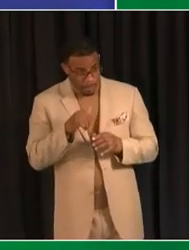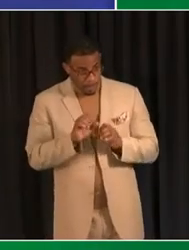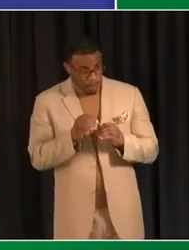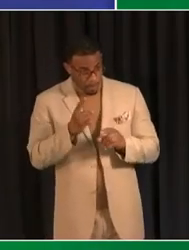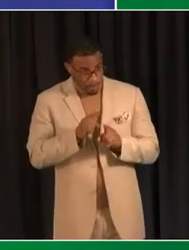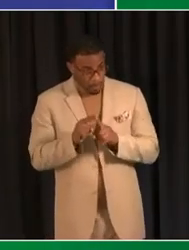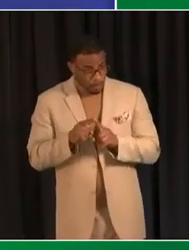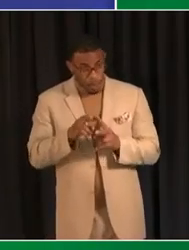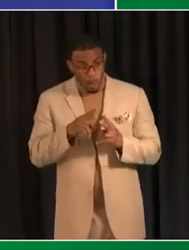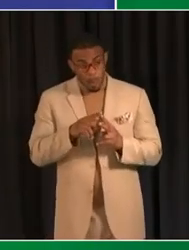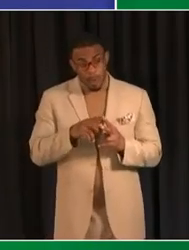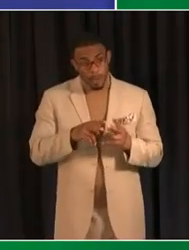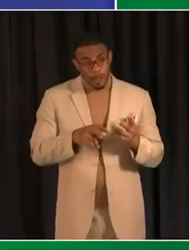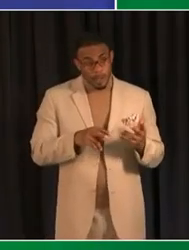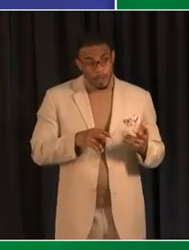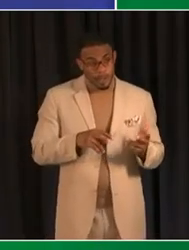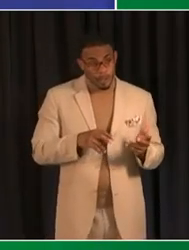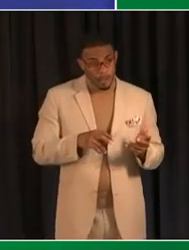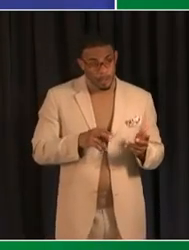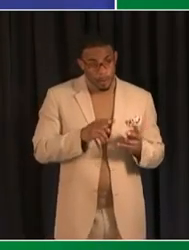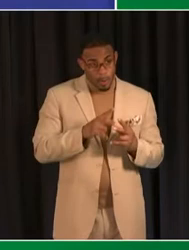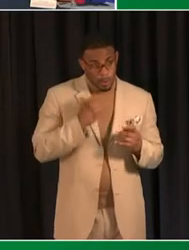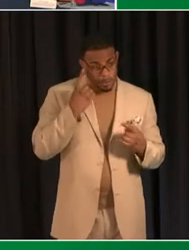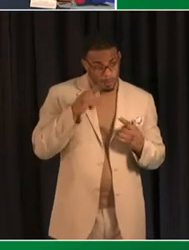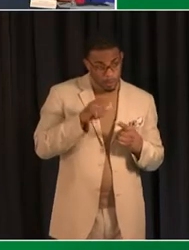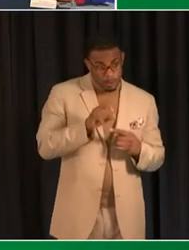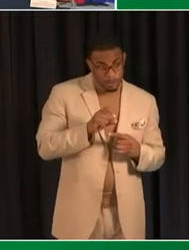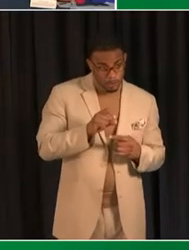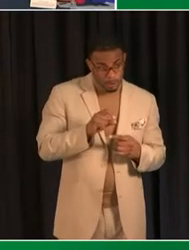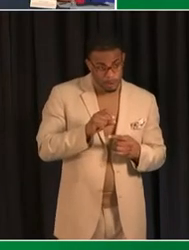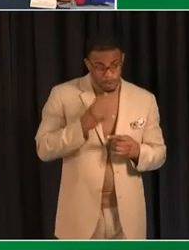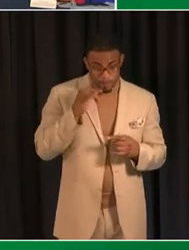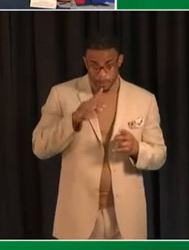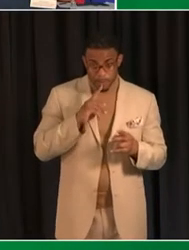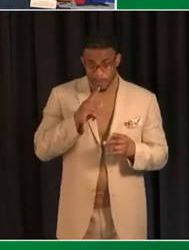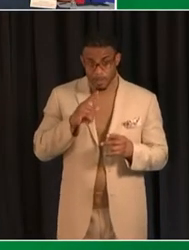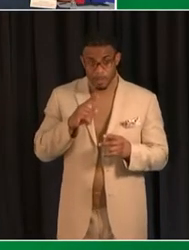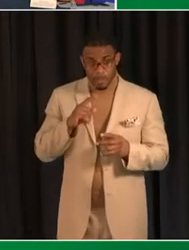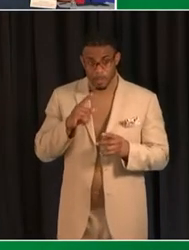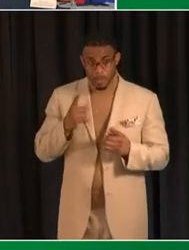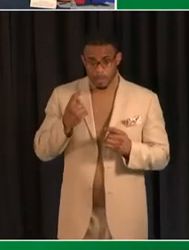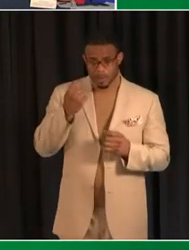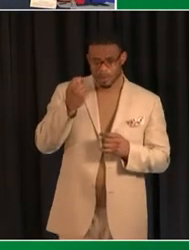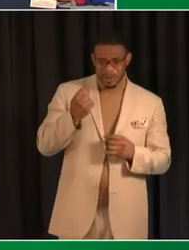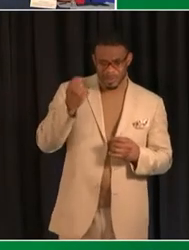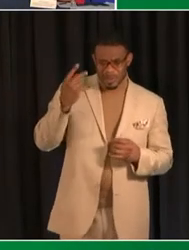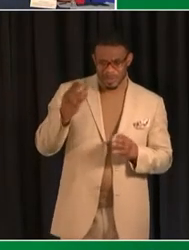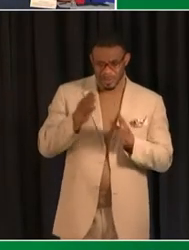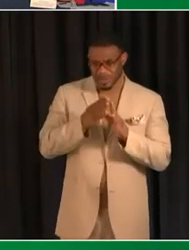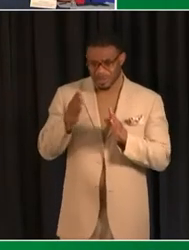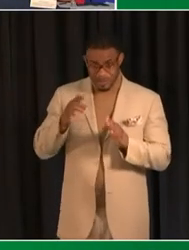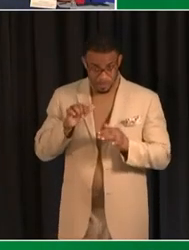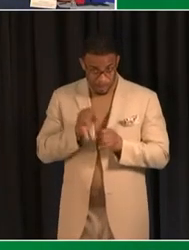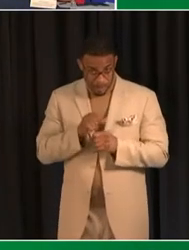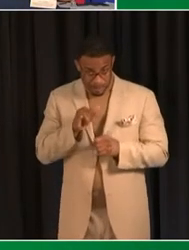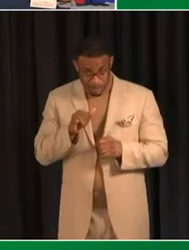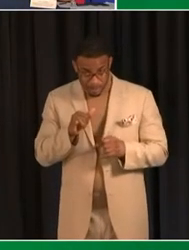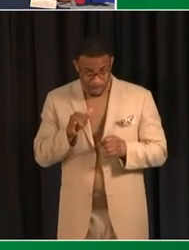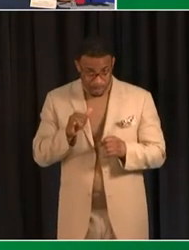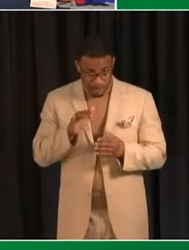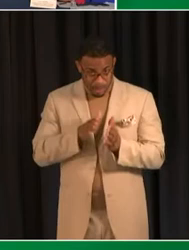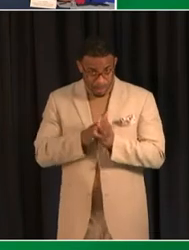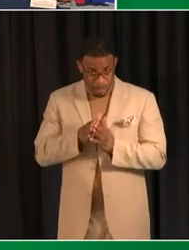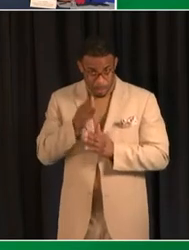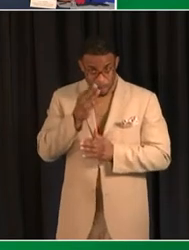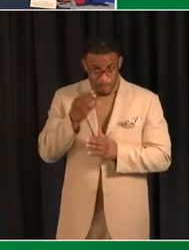bit in the office too, whether we think we should, because if people are coming on Tuesday through Thursday, should we make that